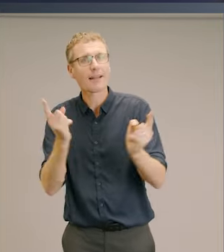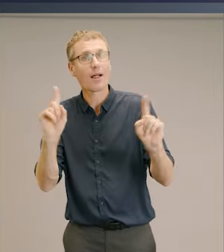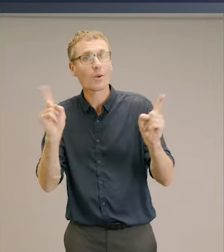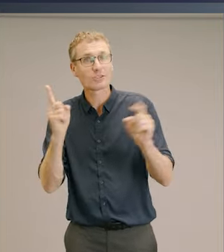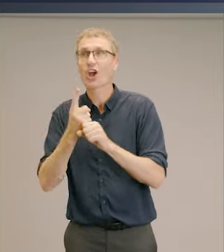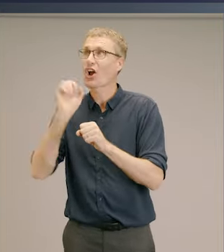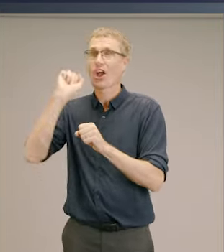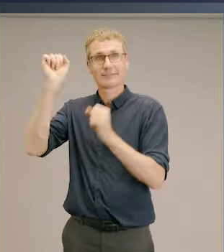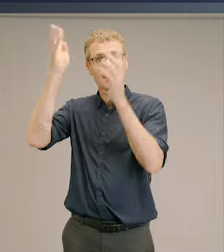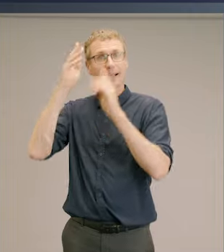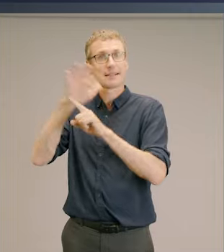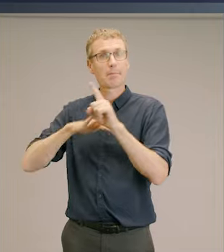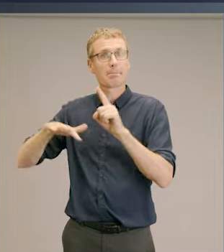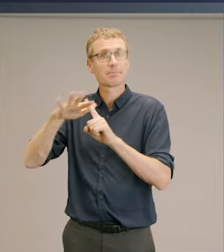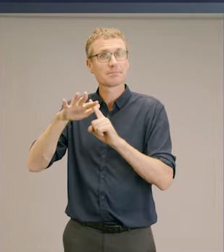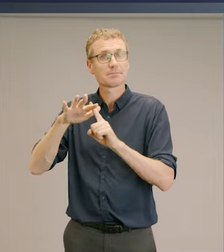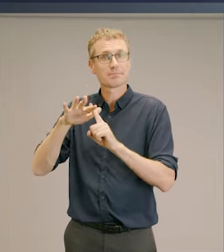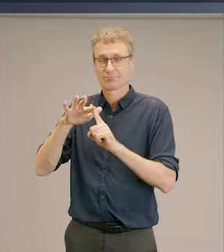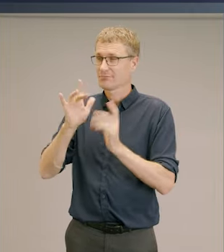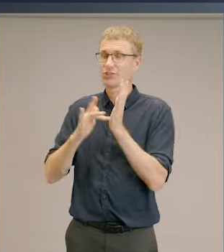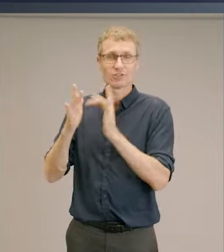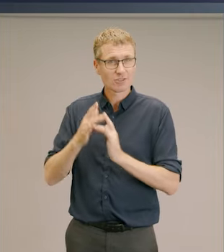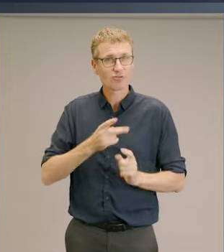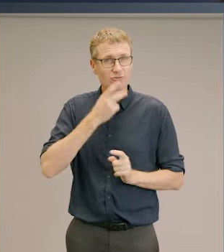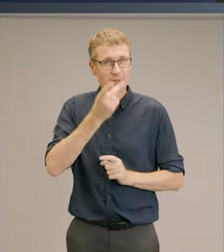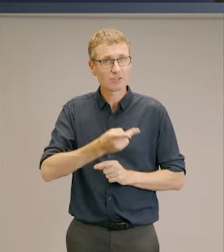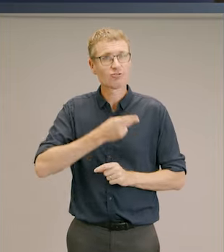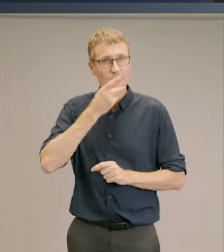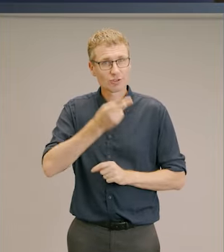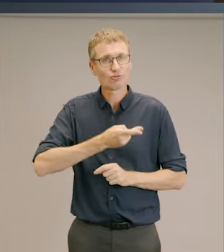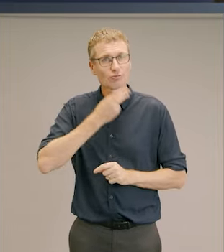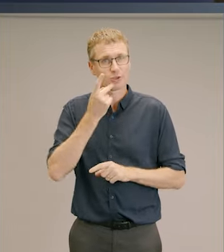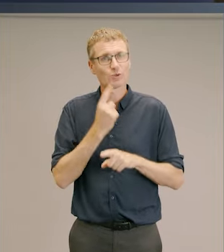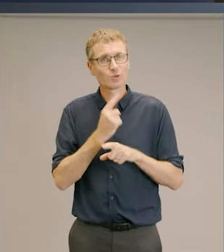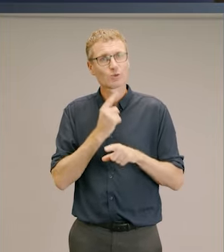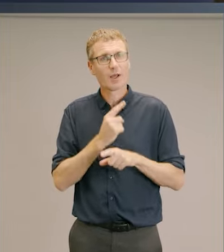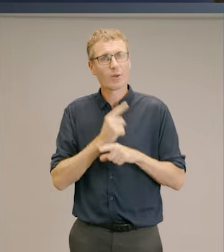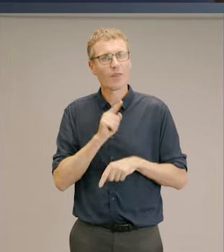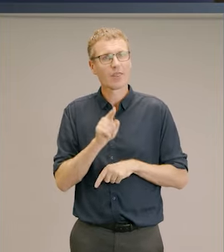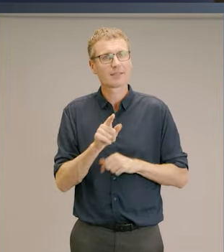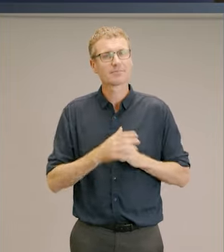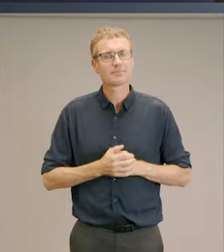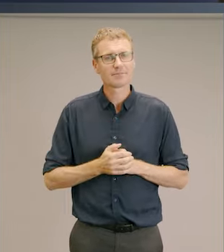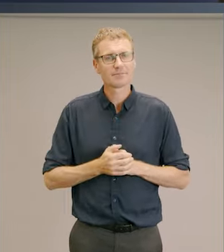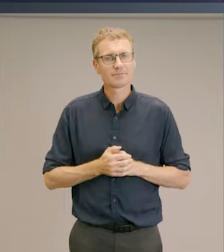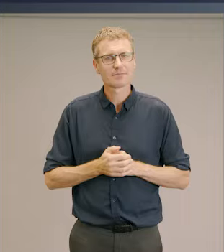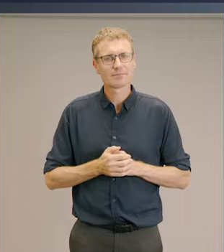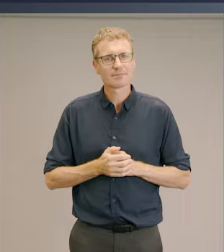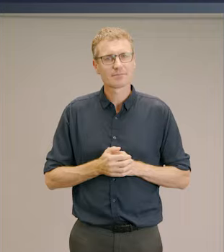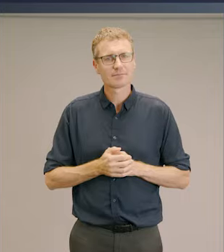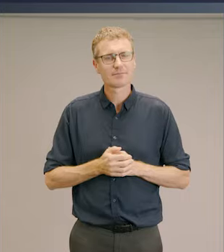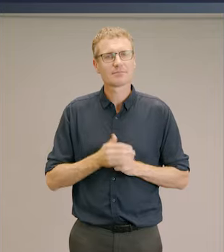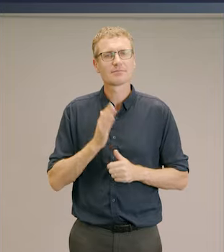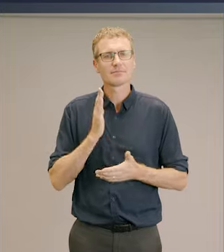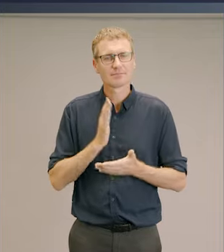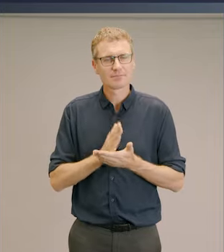to his disciples about was the kingdom of God. This was the central theme of Jesus' message. And I'm sure he just unpacked the scriptures